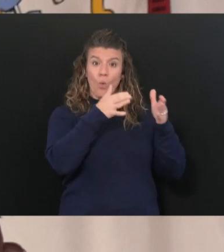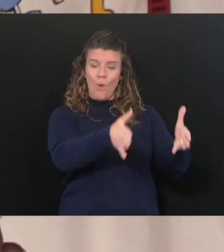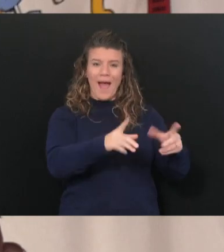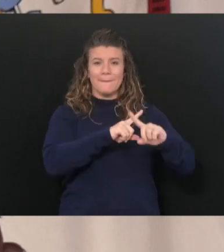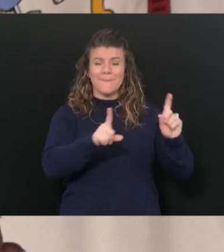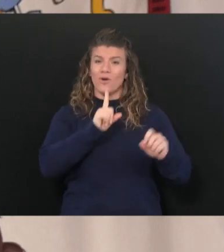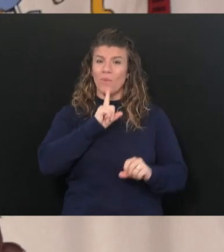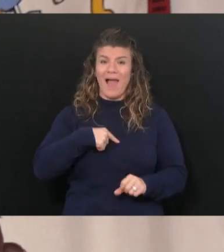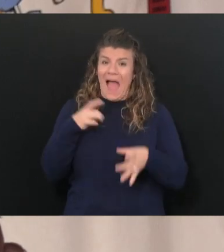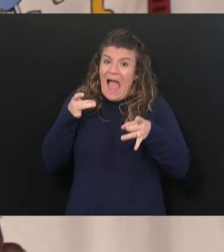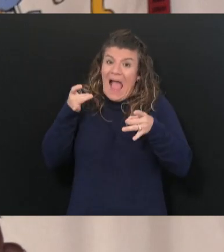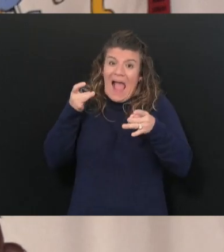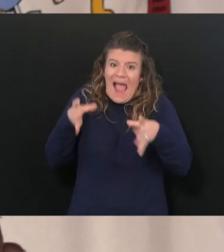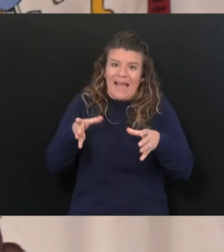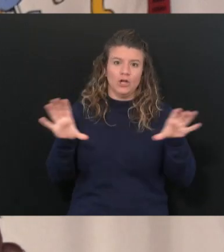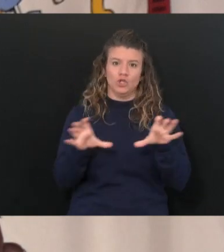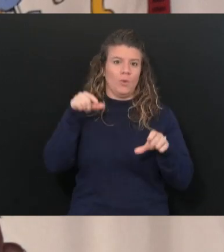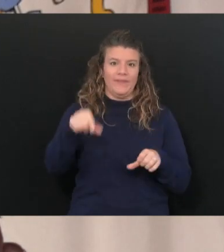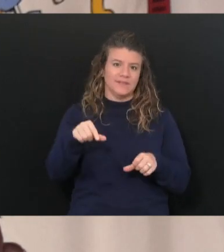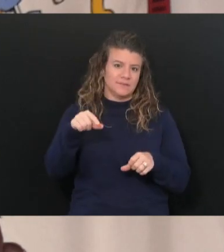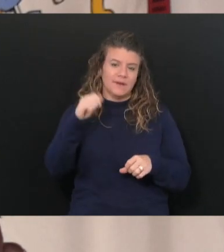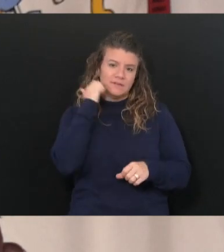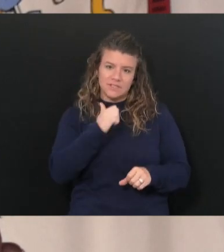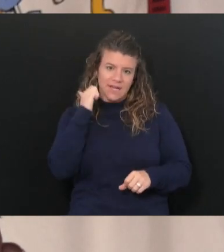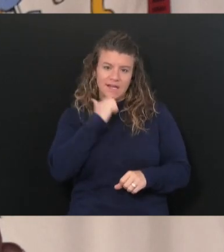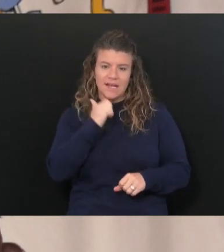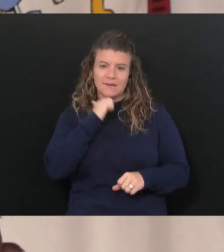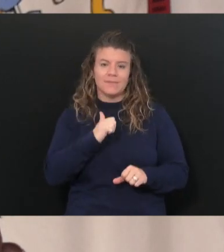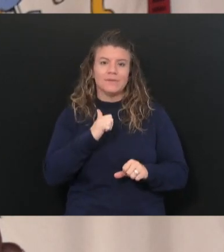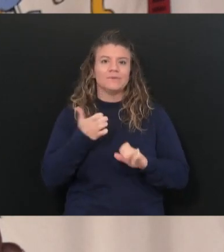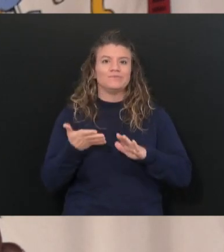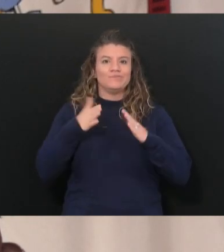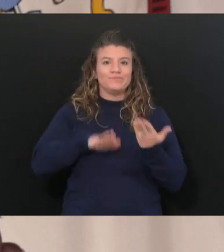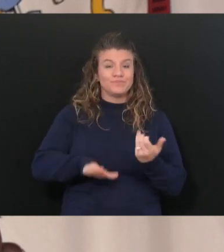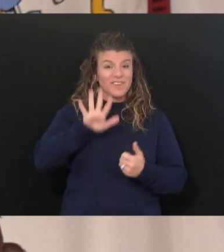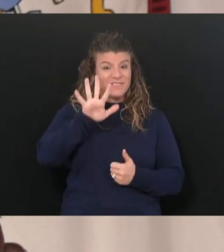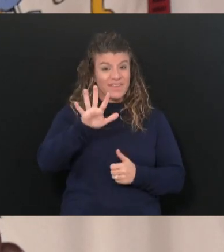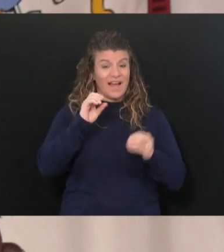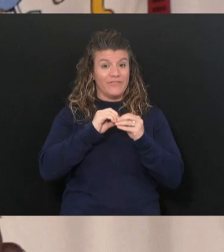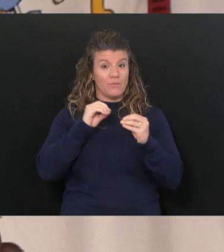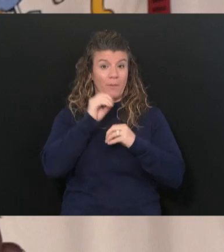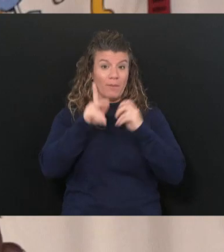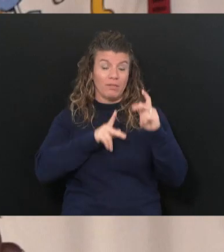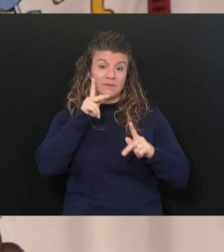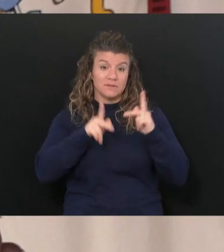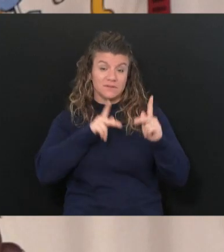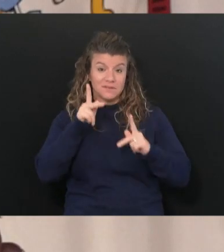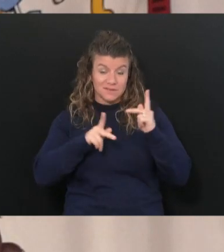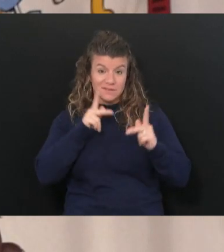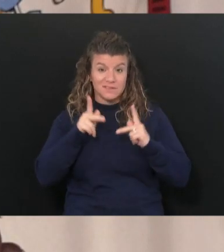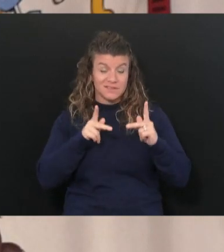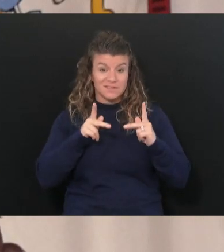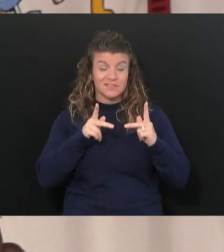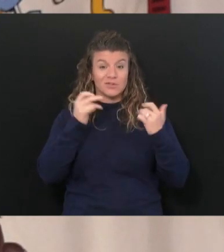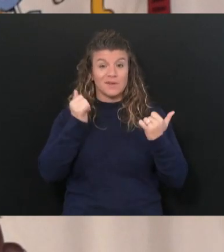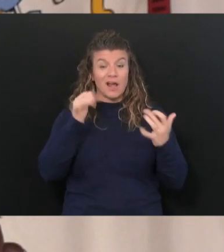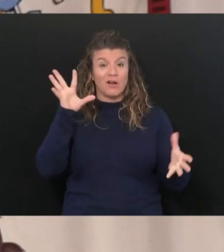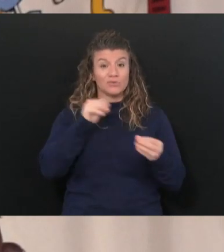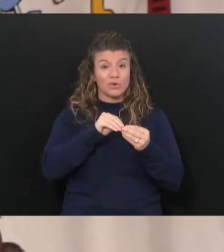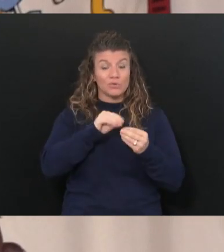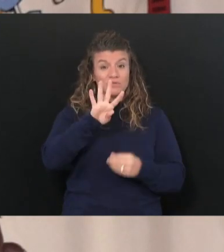can't tell you how much I hate this, but we've lost 5 more West Virginians. Our death toll now is